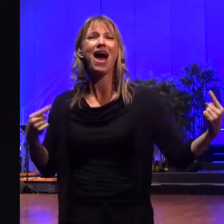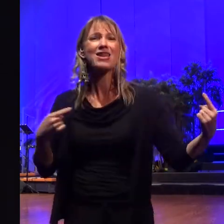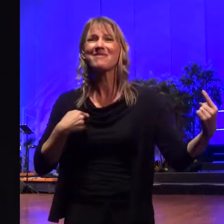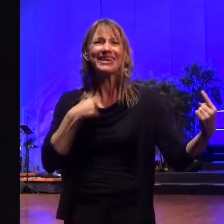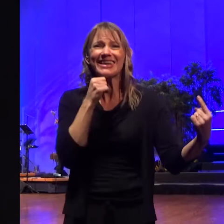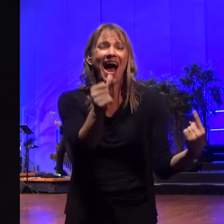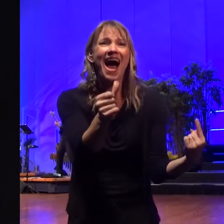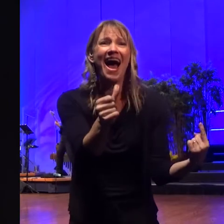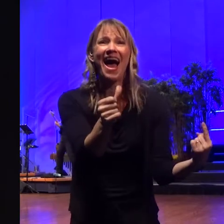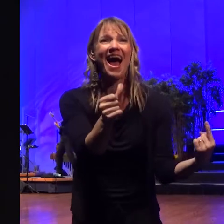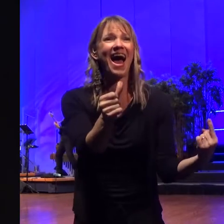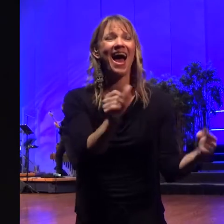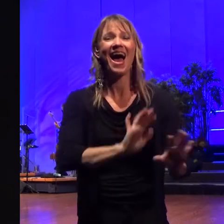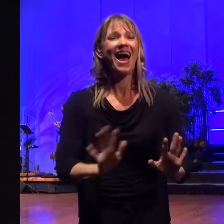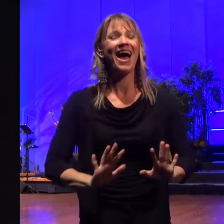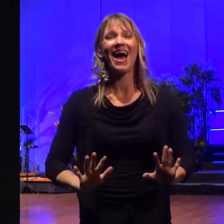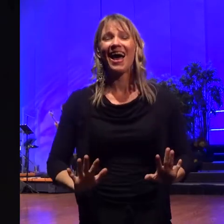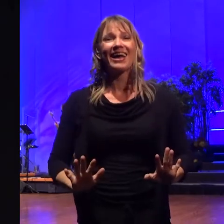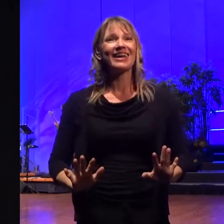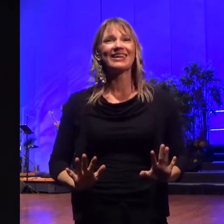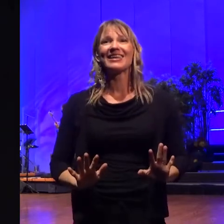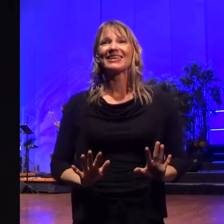I'm not your enemy.